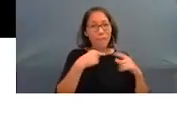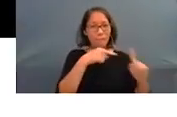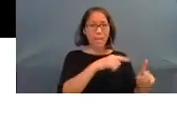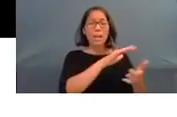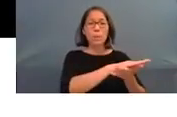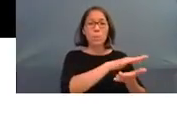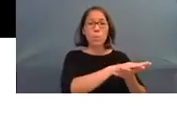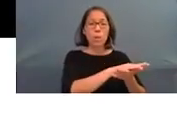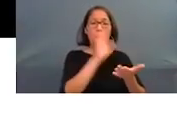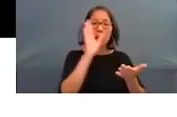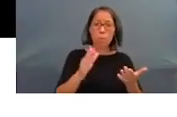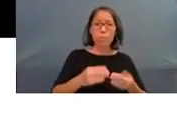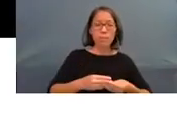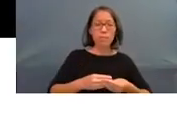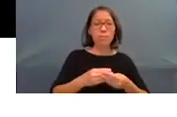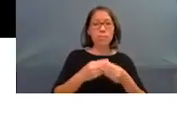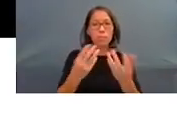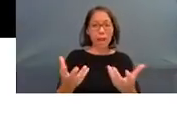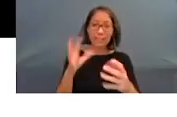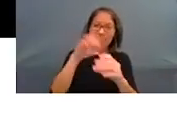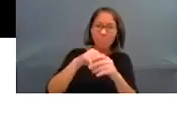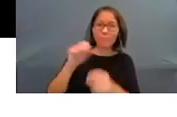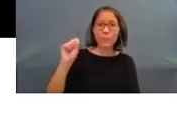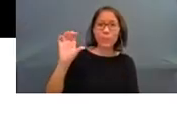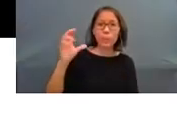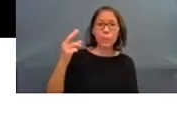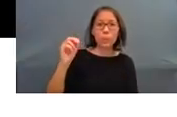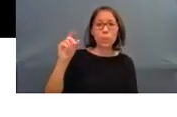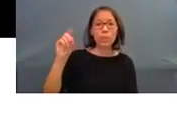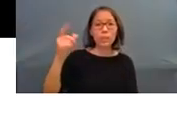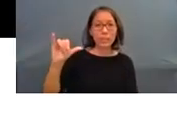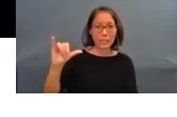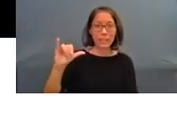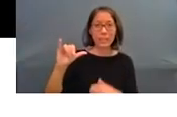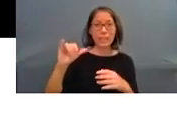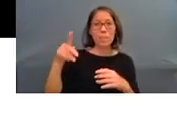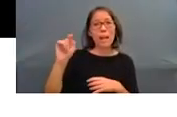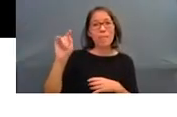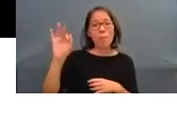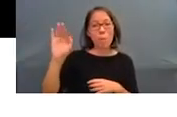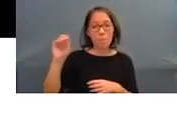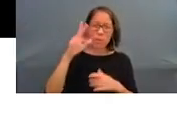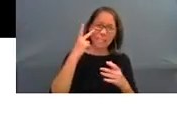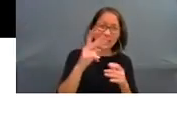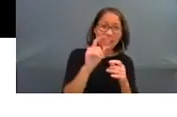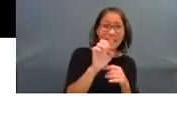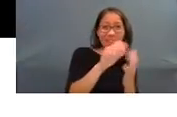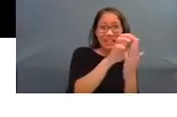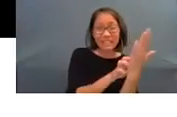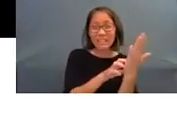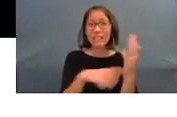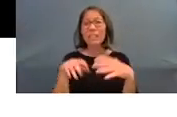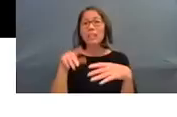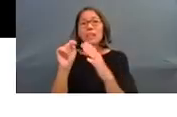will be provided within the Schoology platform. So you'll see text, you'll see the textbooks, you'll see assignments, you'll see